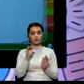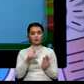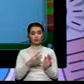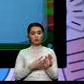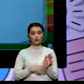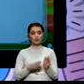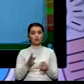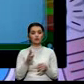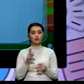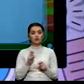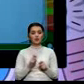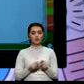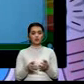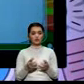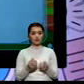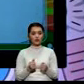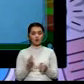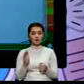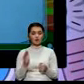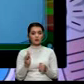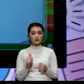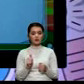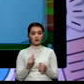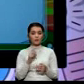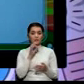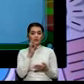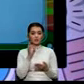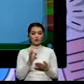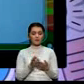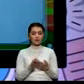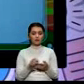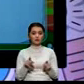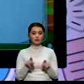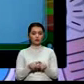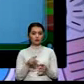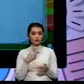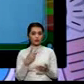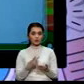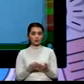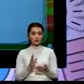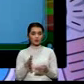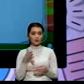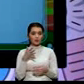162092 ni tekshiramiz. Va natija quyidagicha: